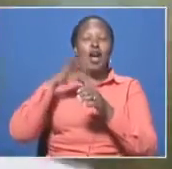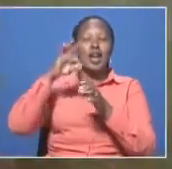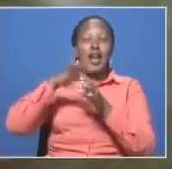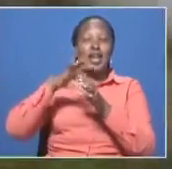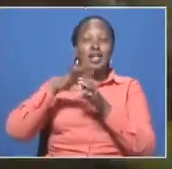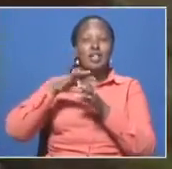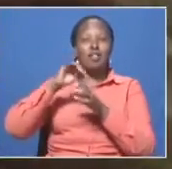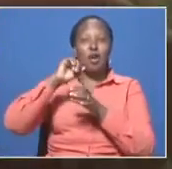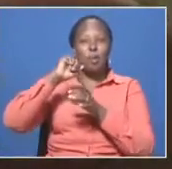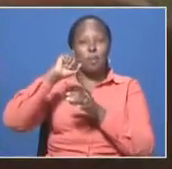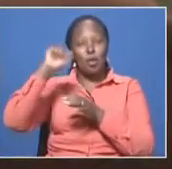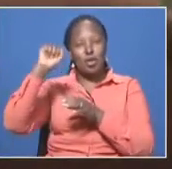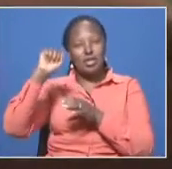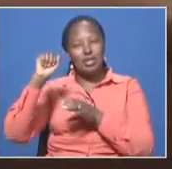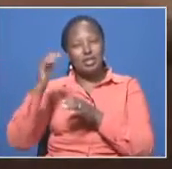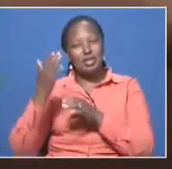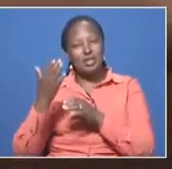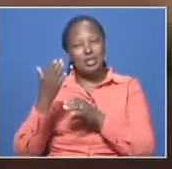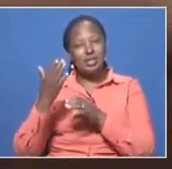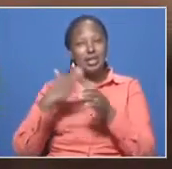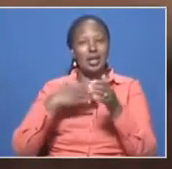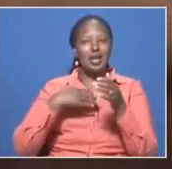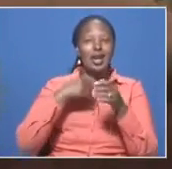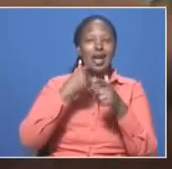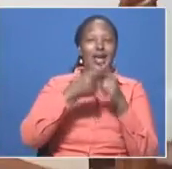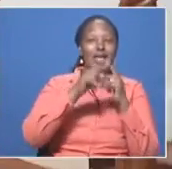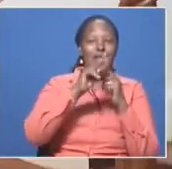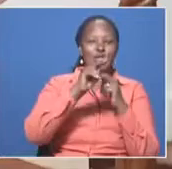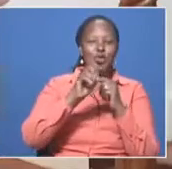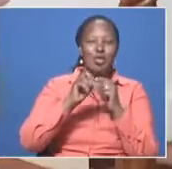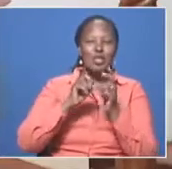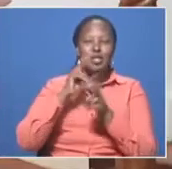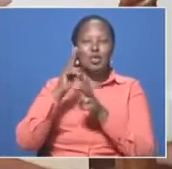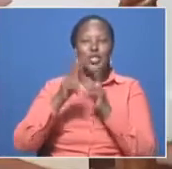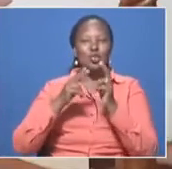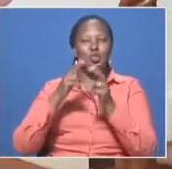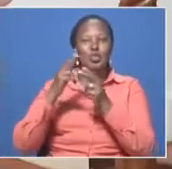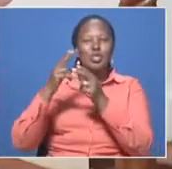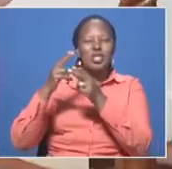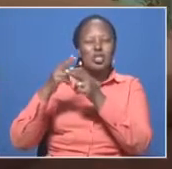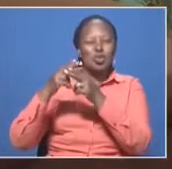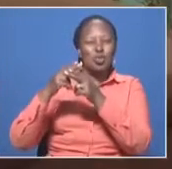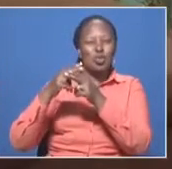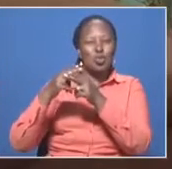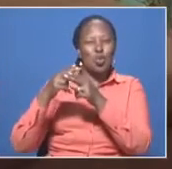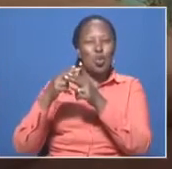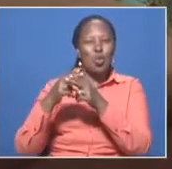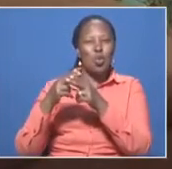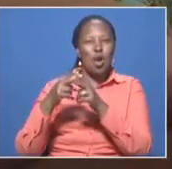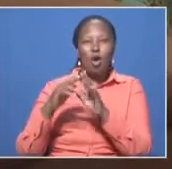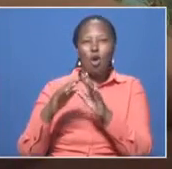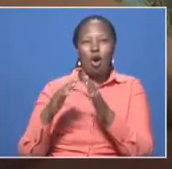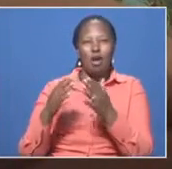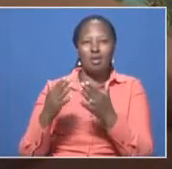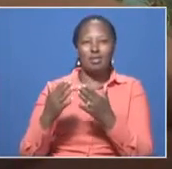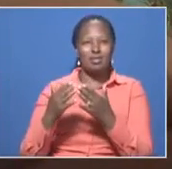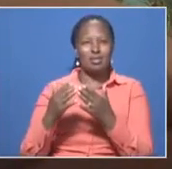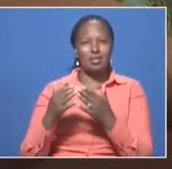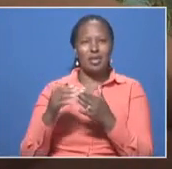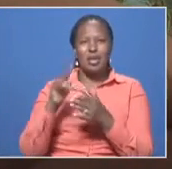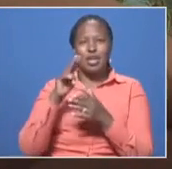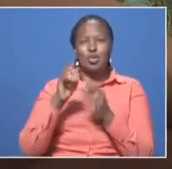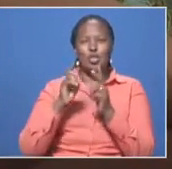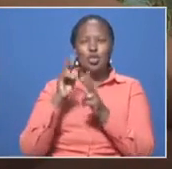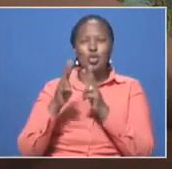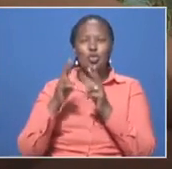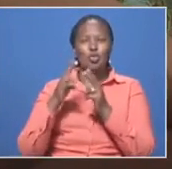Is 2022 too soon? I think it's too soon to